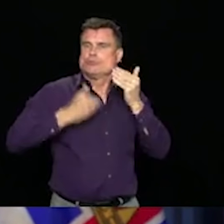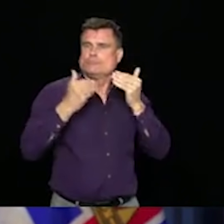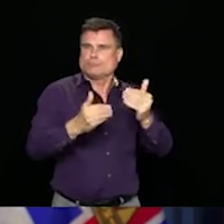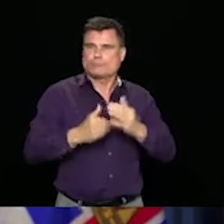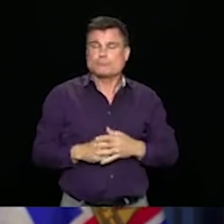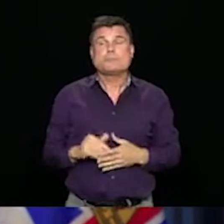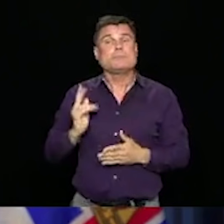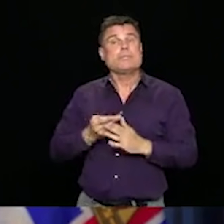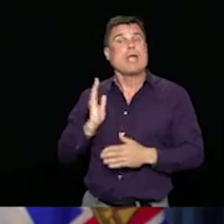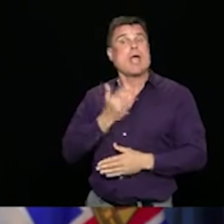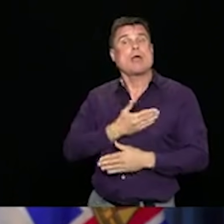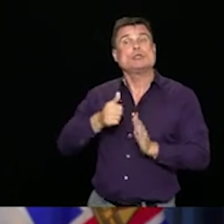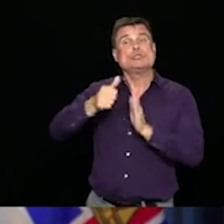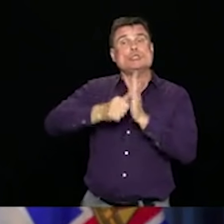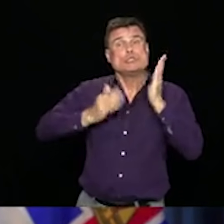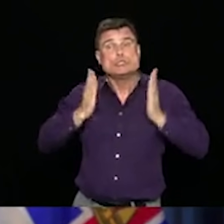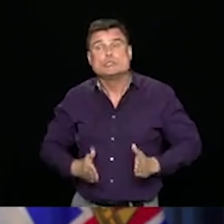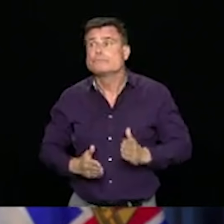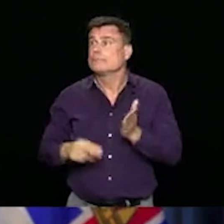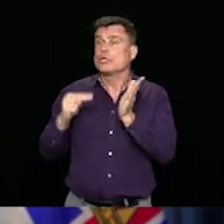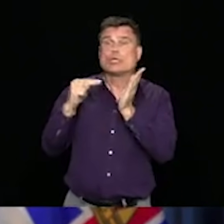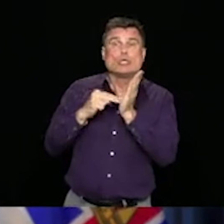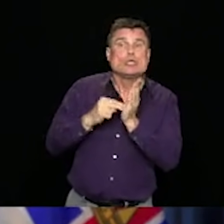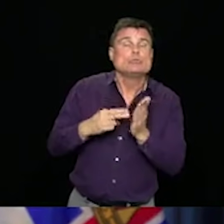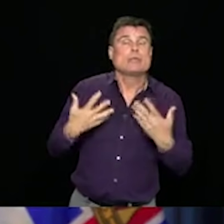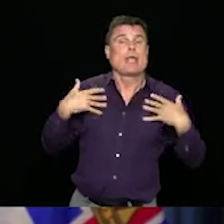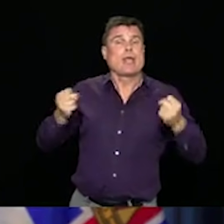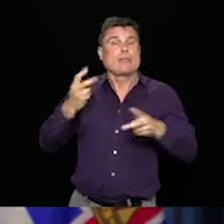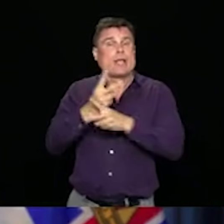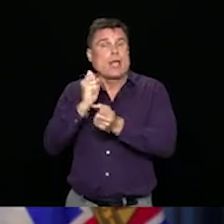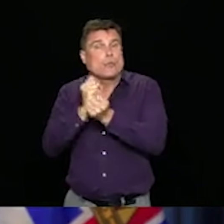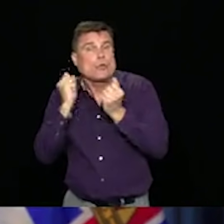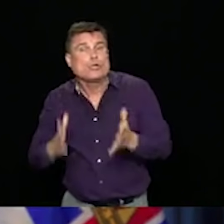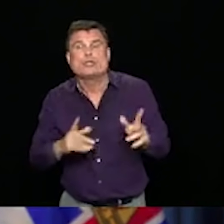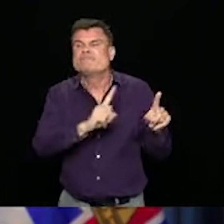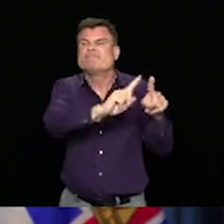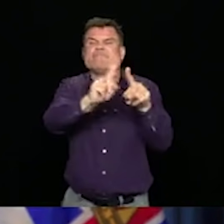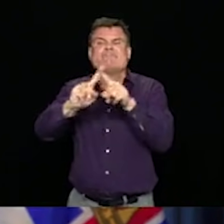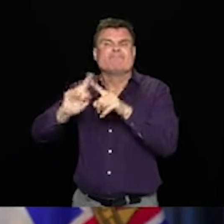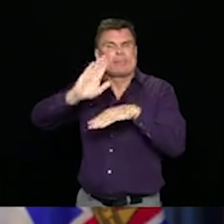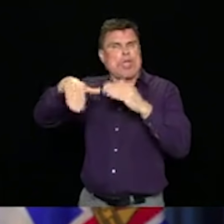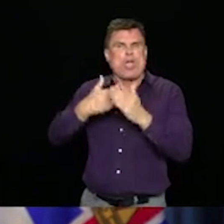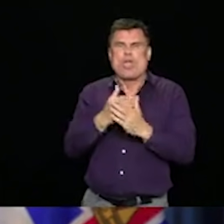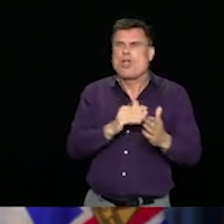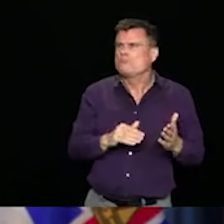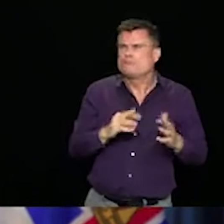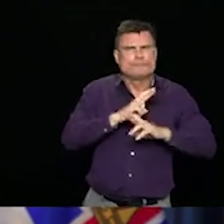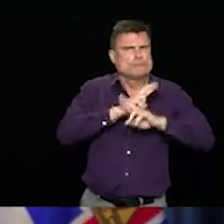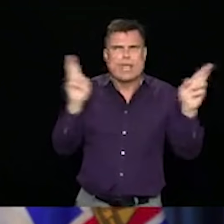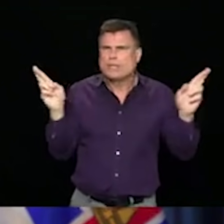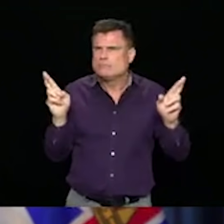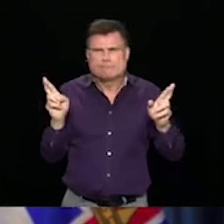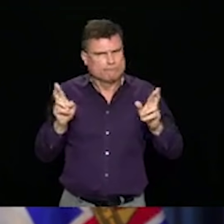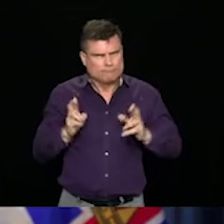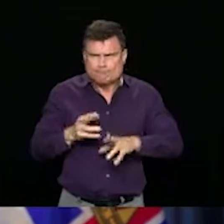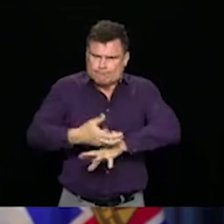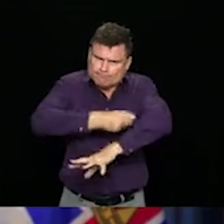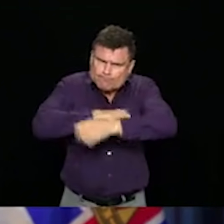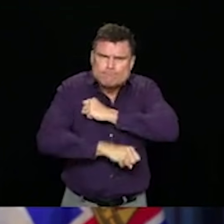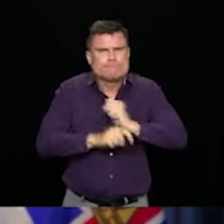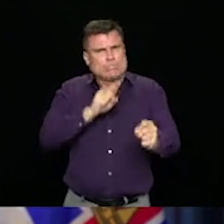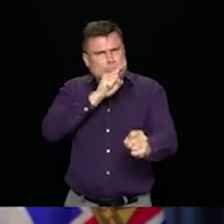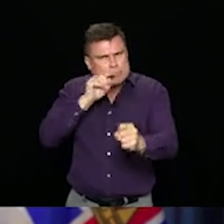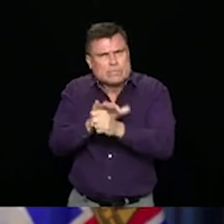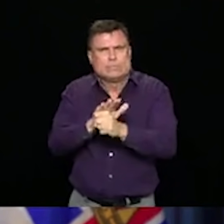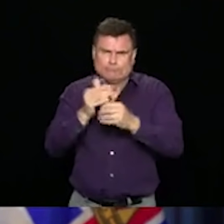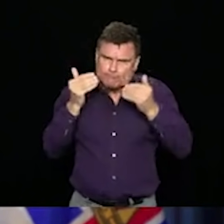an extraordinary achievement by our surgeons, our nurses, our healthcare workers, and our health sciences professionals, and we are grateful to each and every one